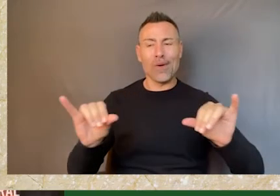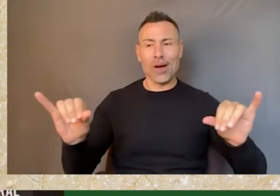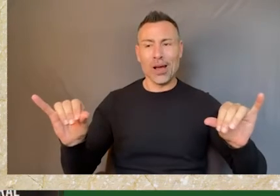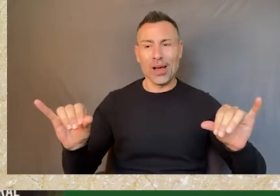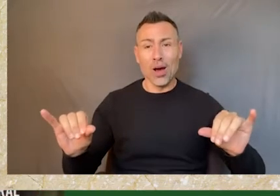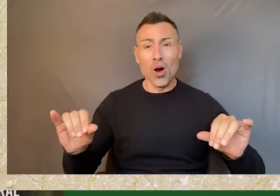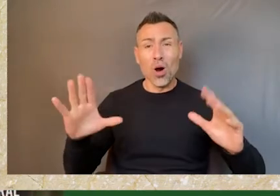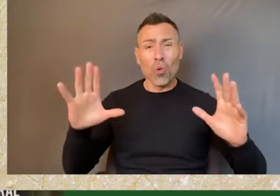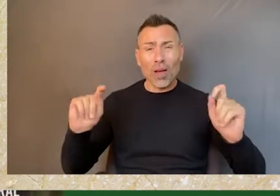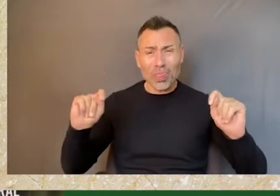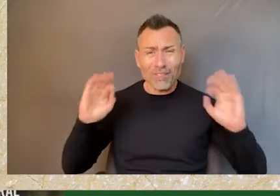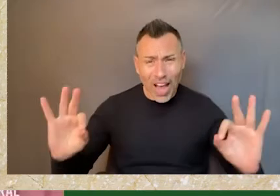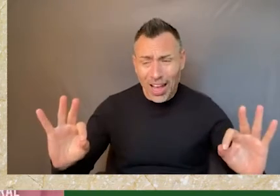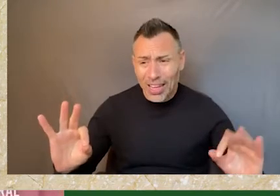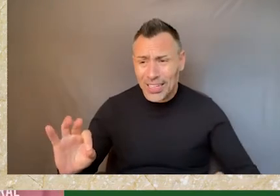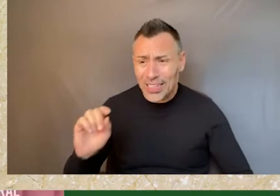What the fuck?